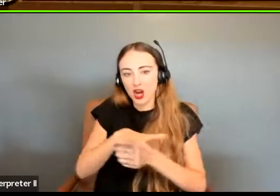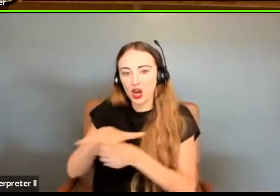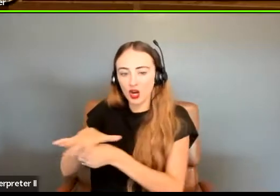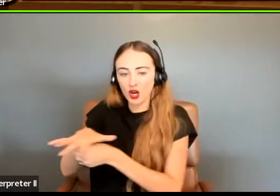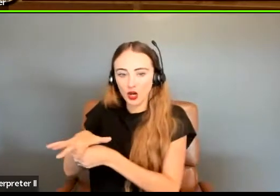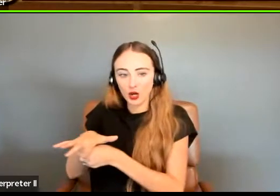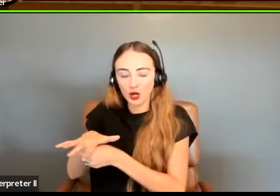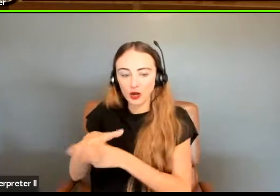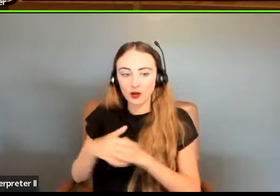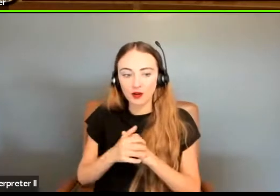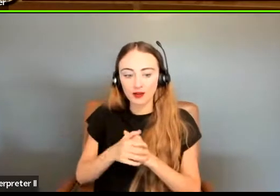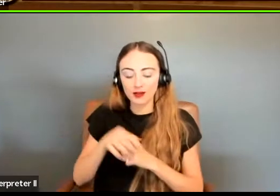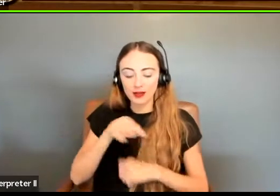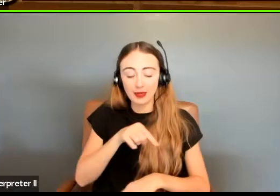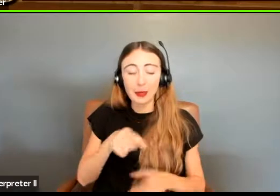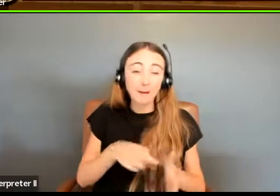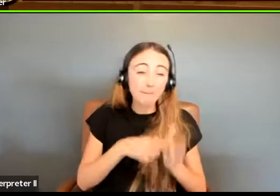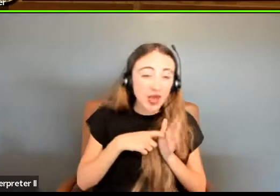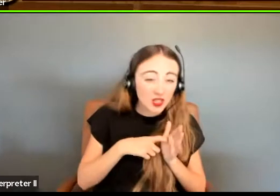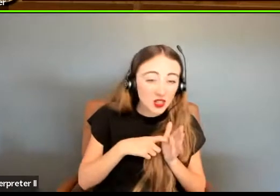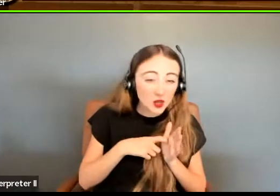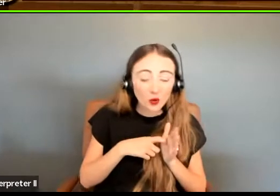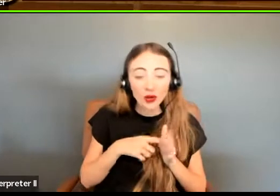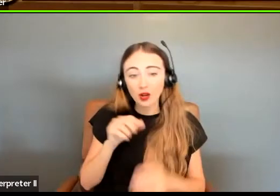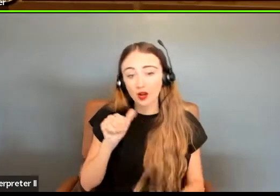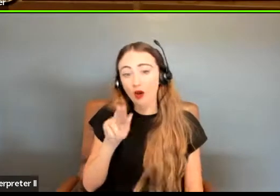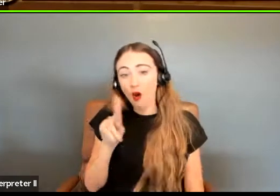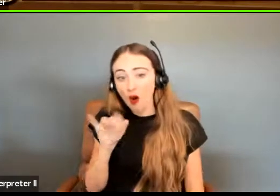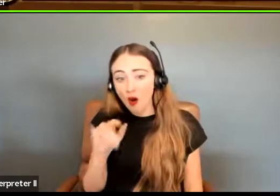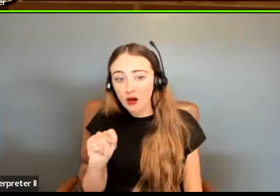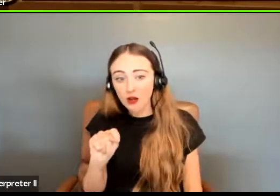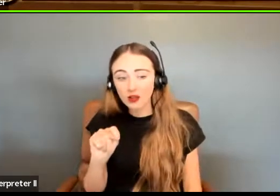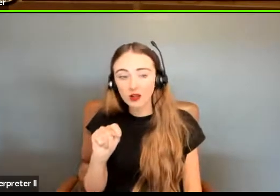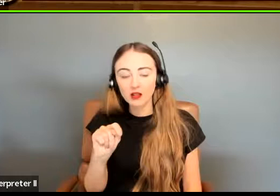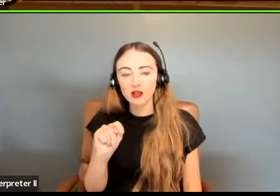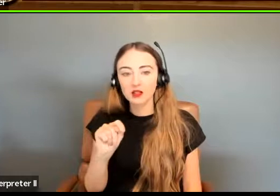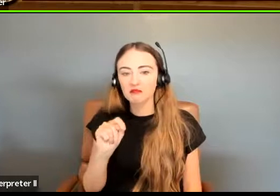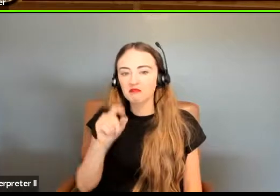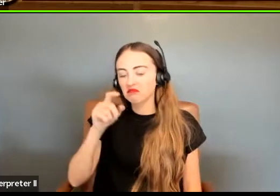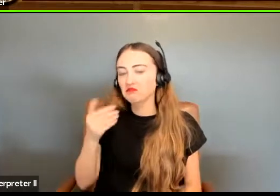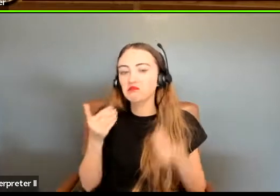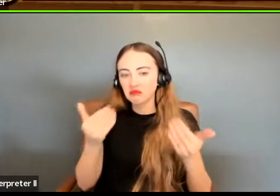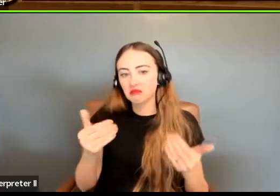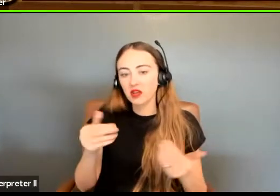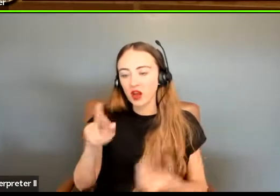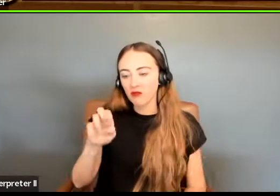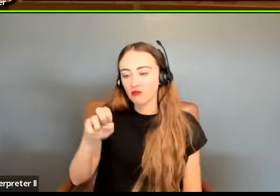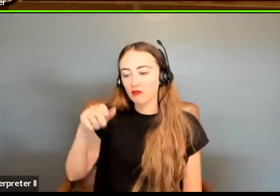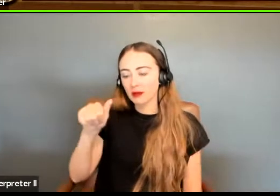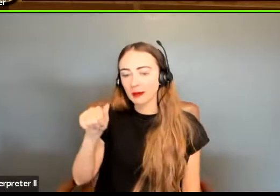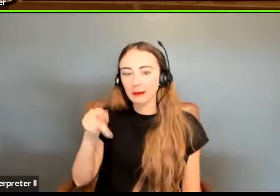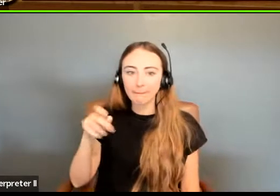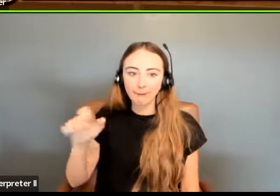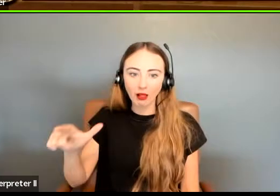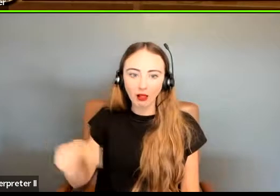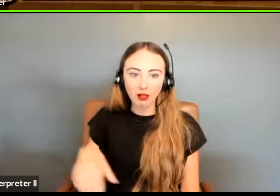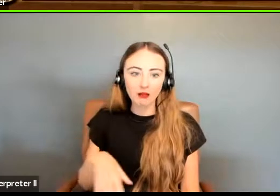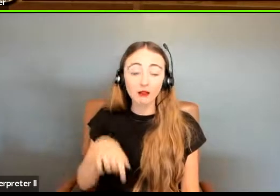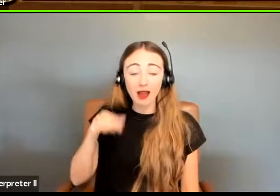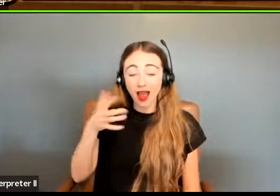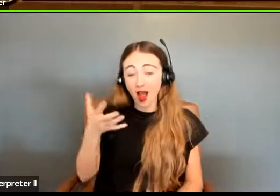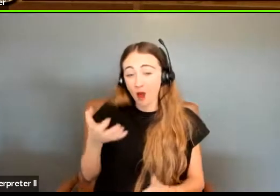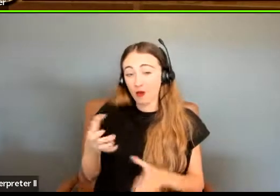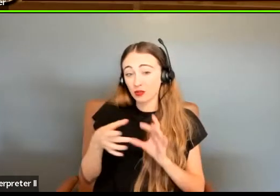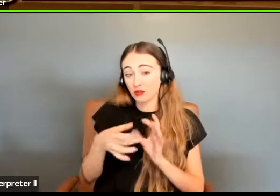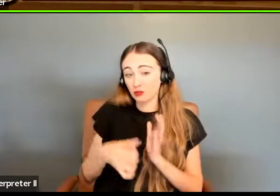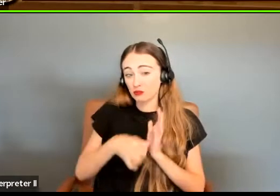these mandatory or statutory audits are being repealed. I do want to note that in the report, on